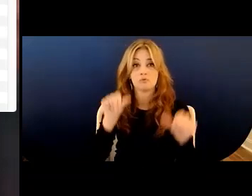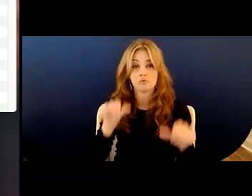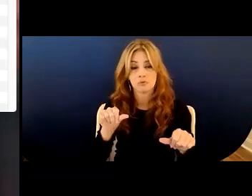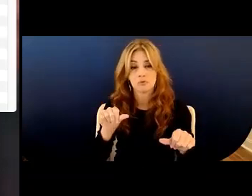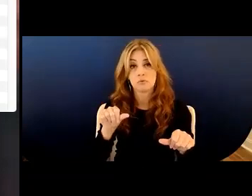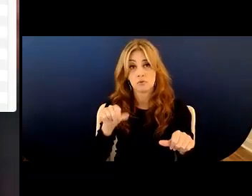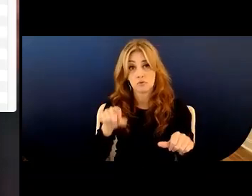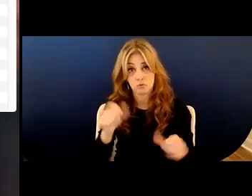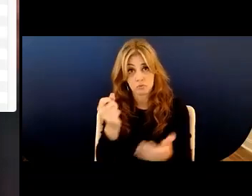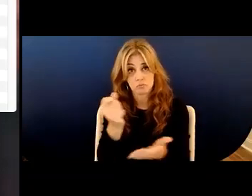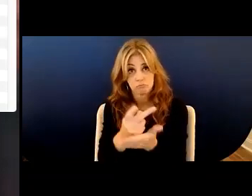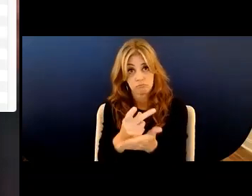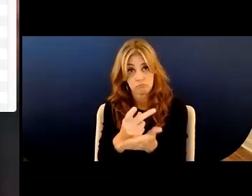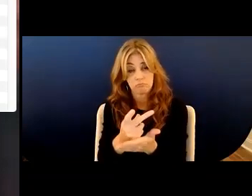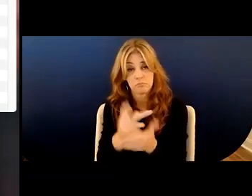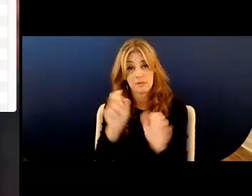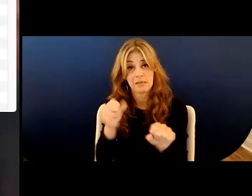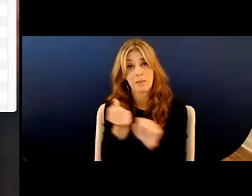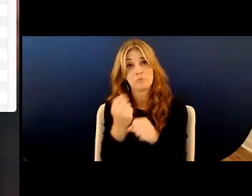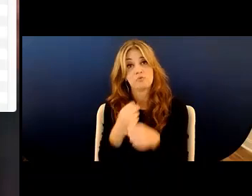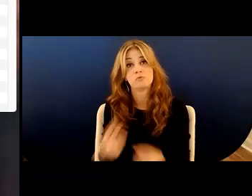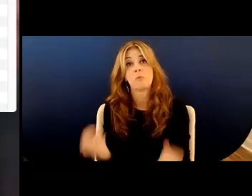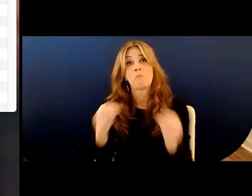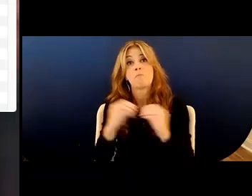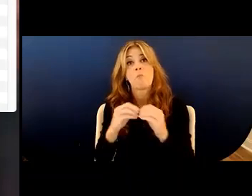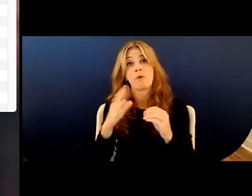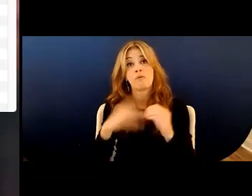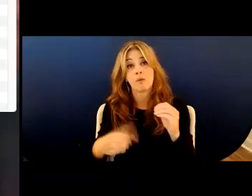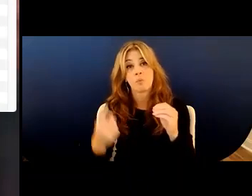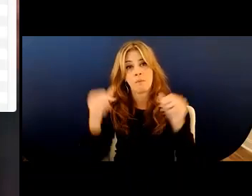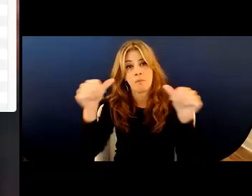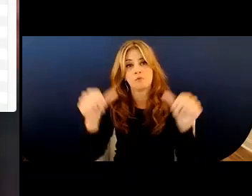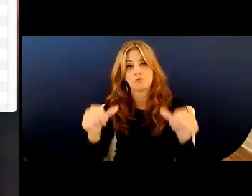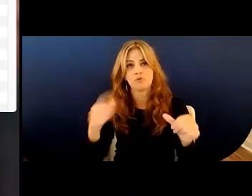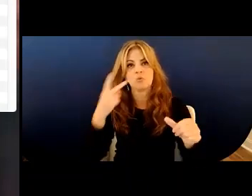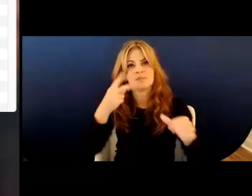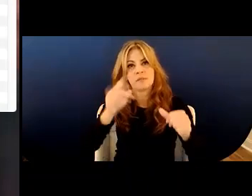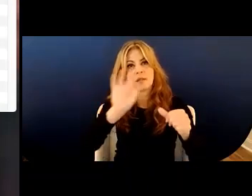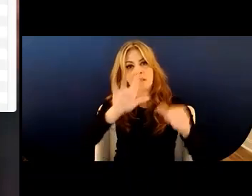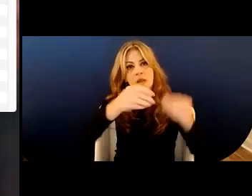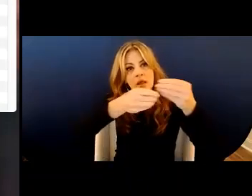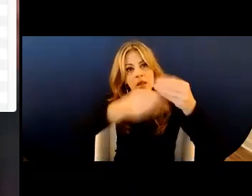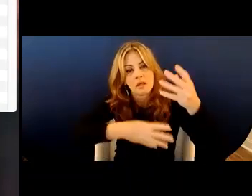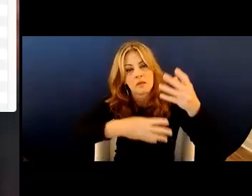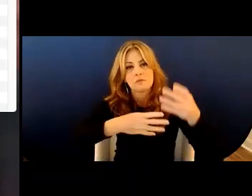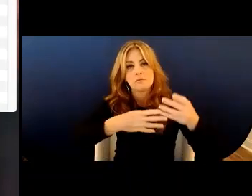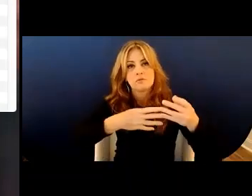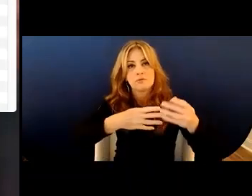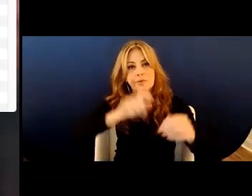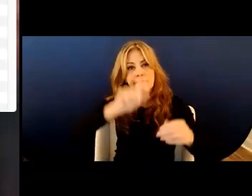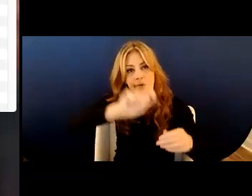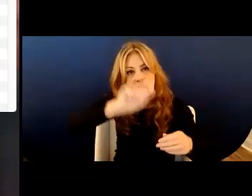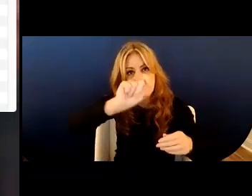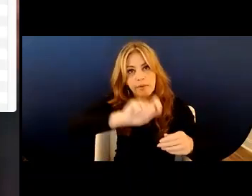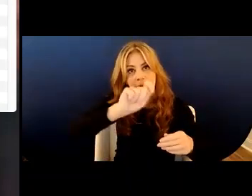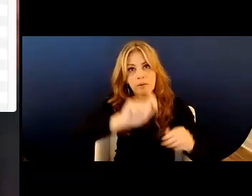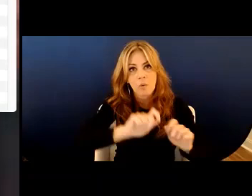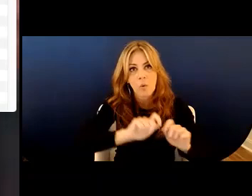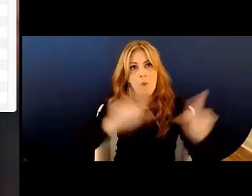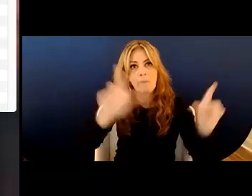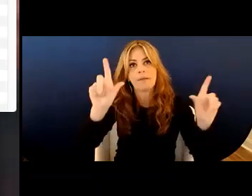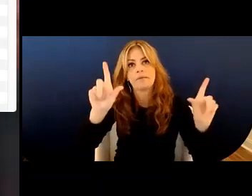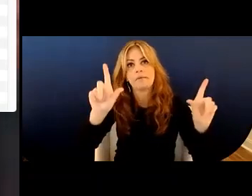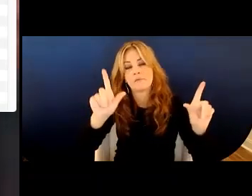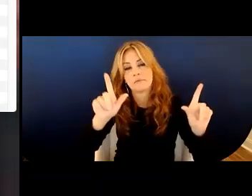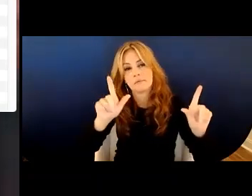to produce more than one poster, you'll see them here. So you can toggle back and forth. You can go